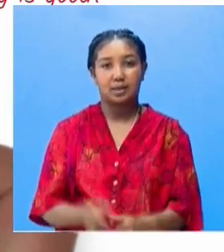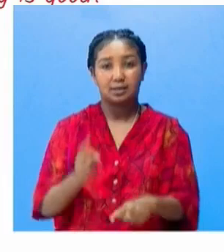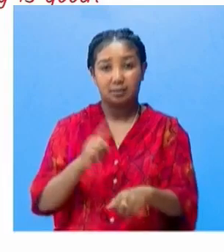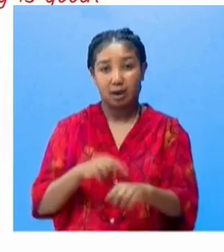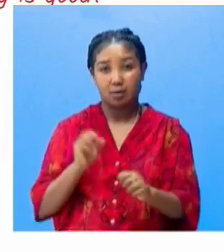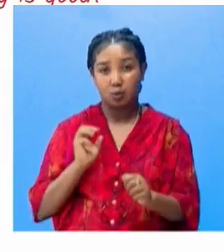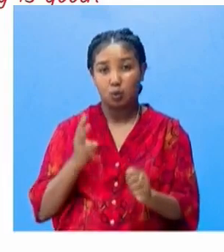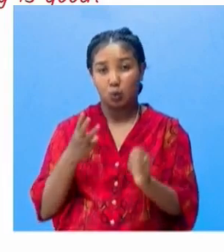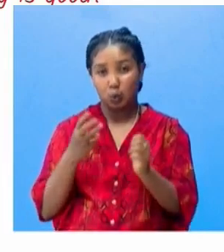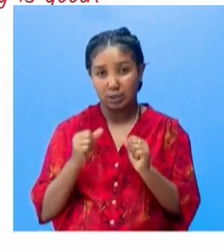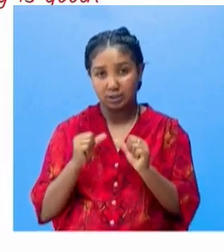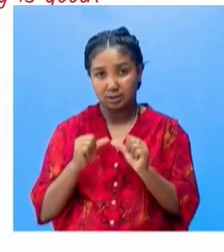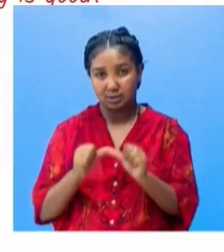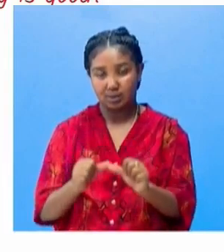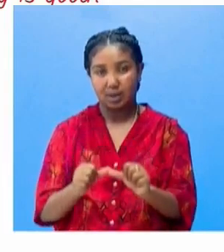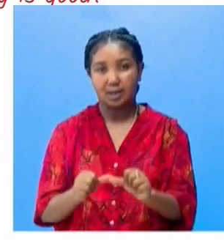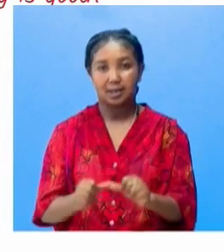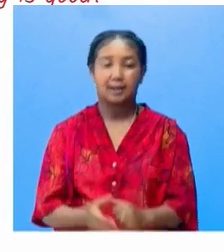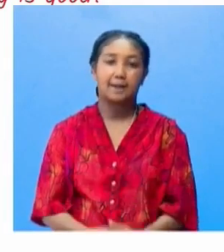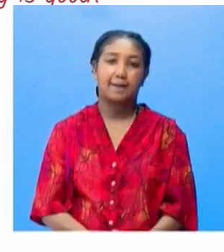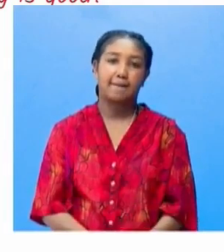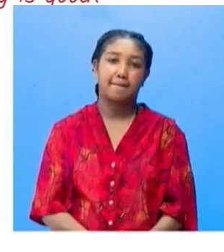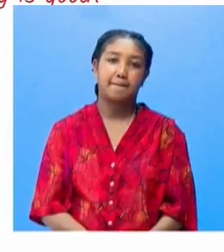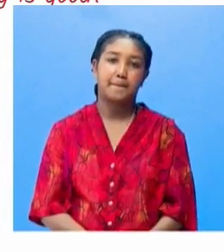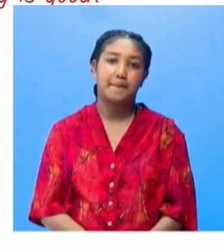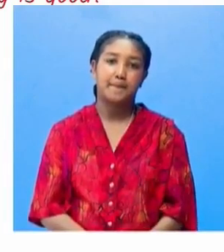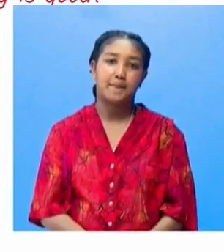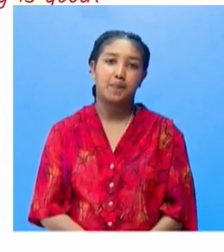time we spent